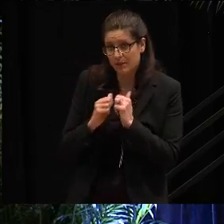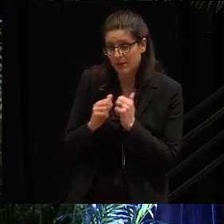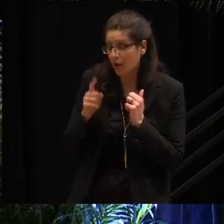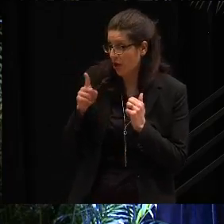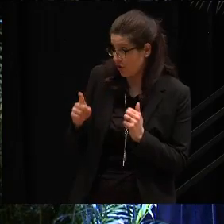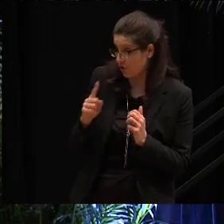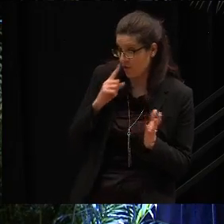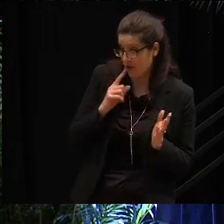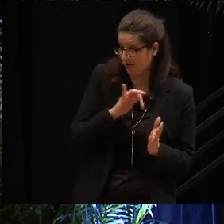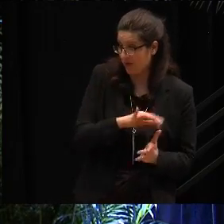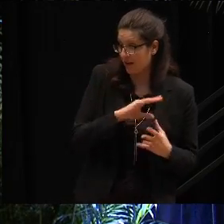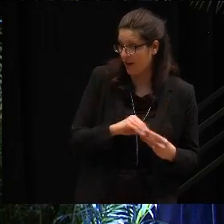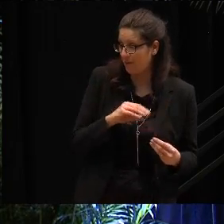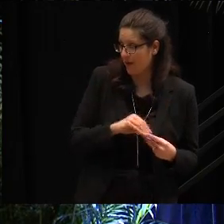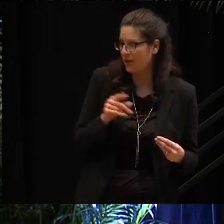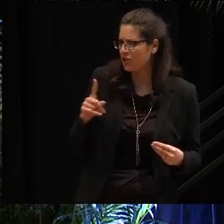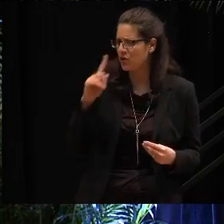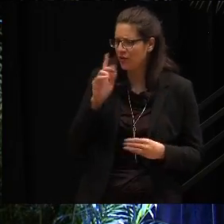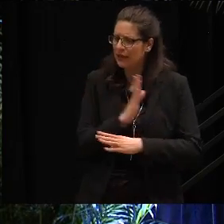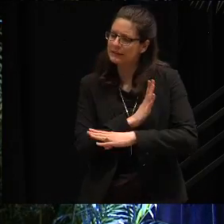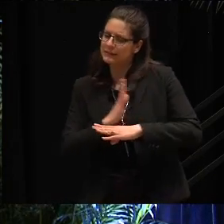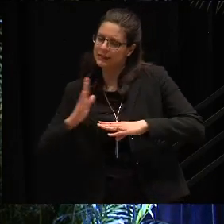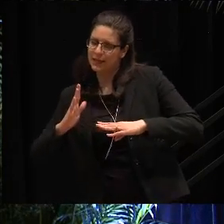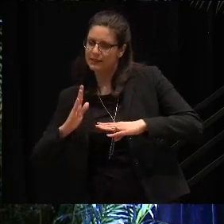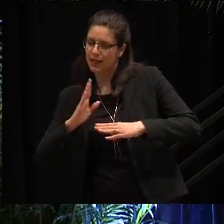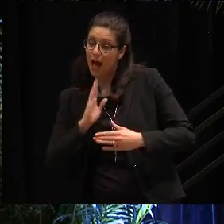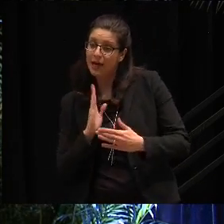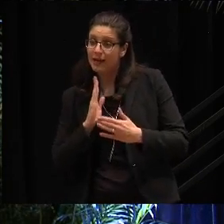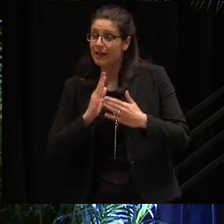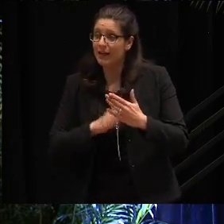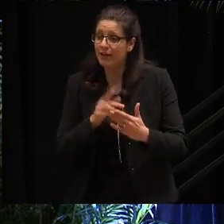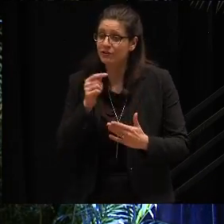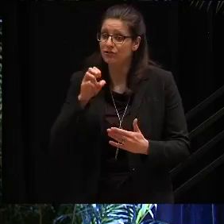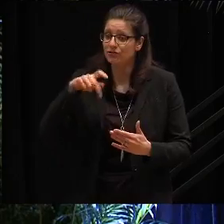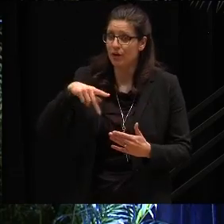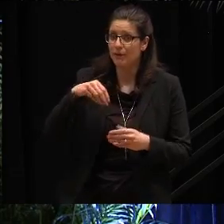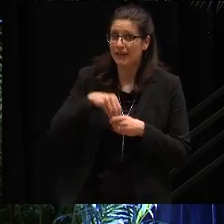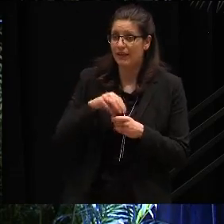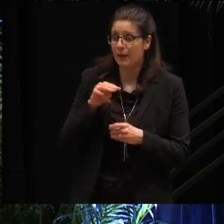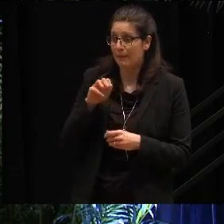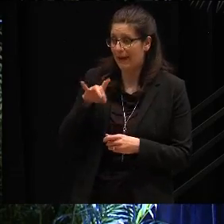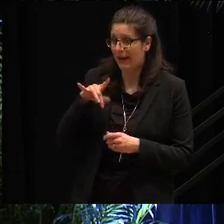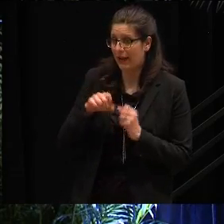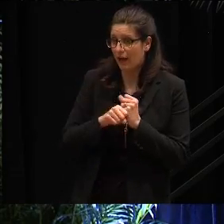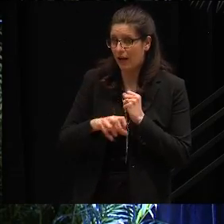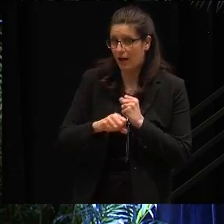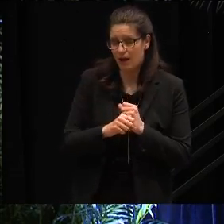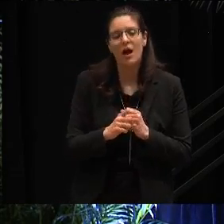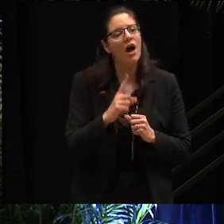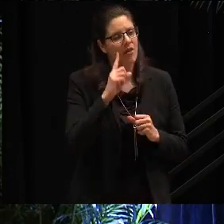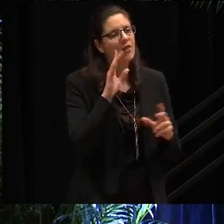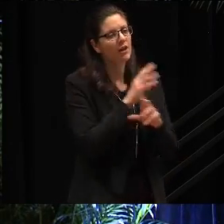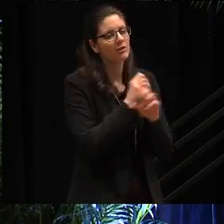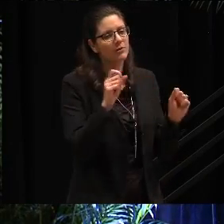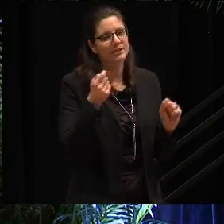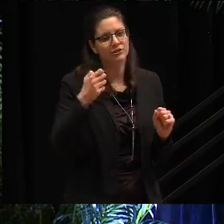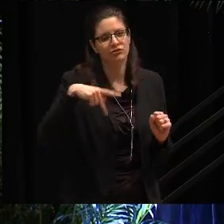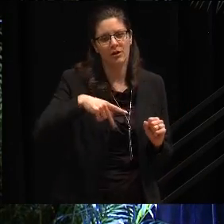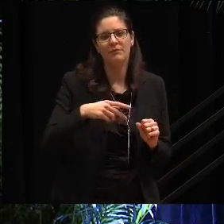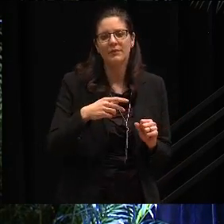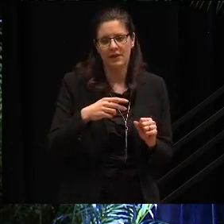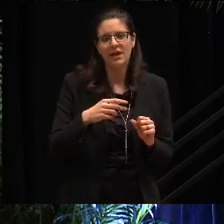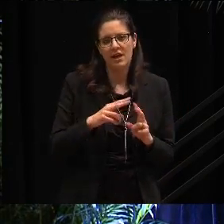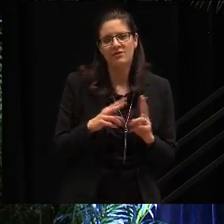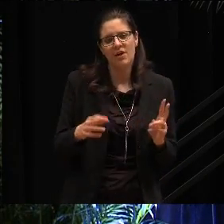there been a slant against Trump in the media? I think President Trump is very adept